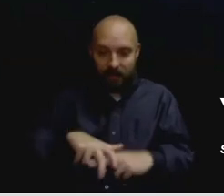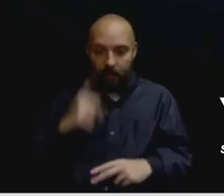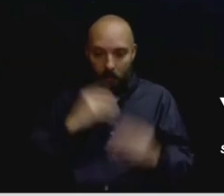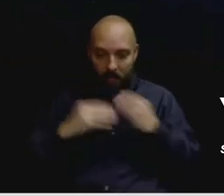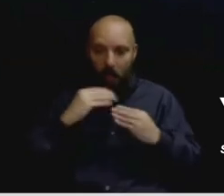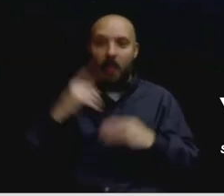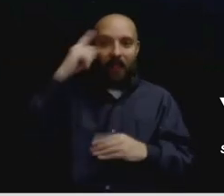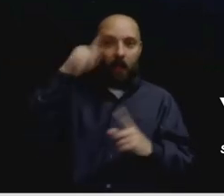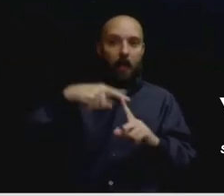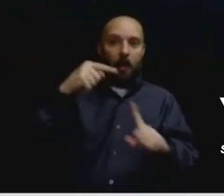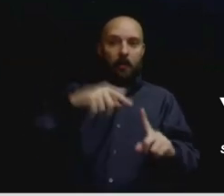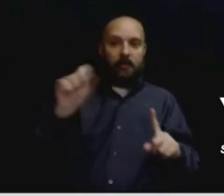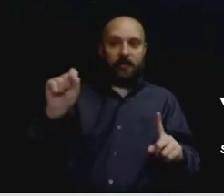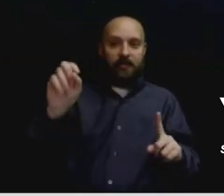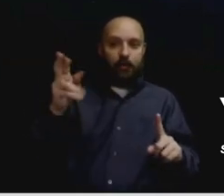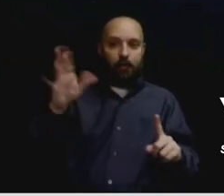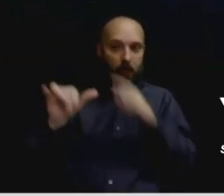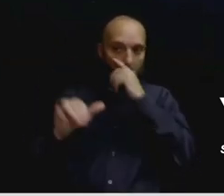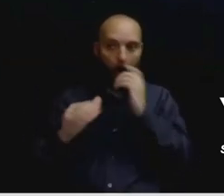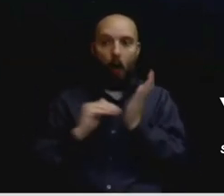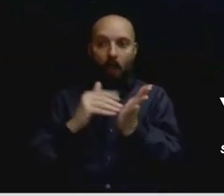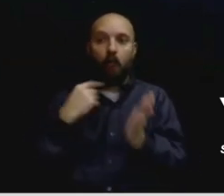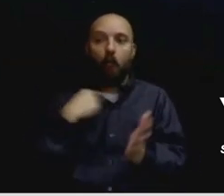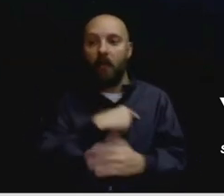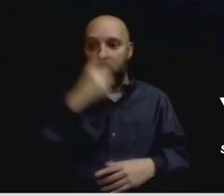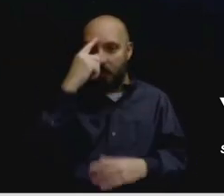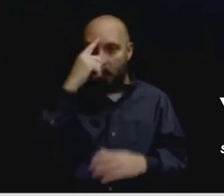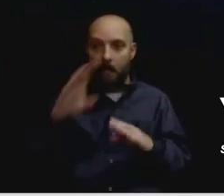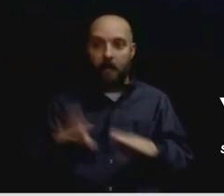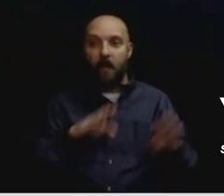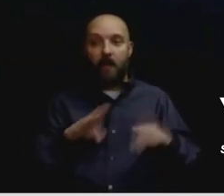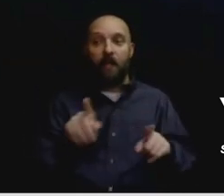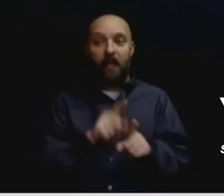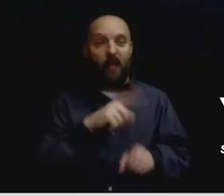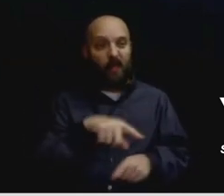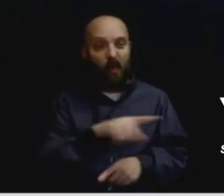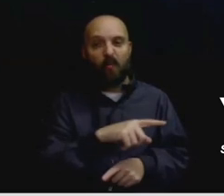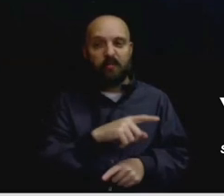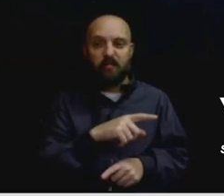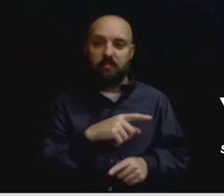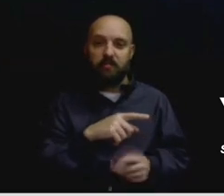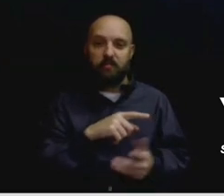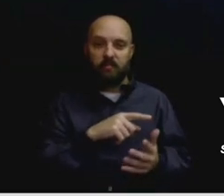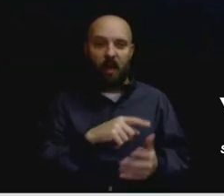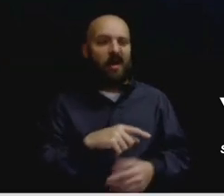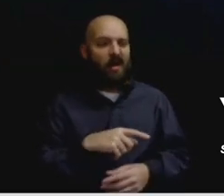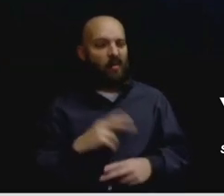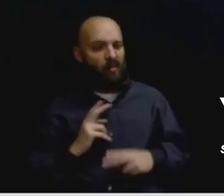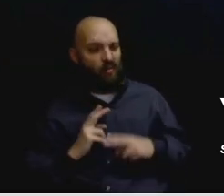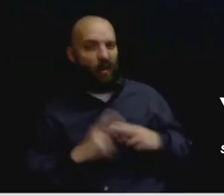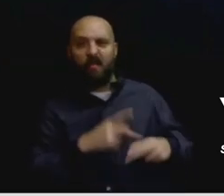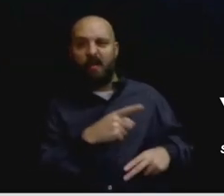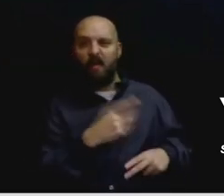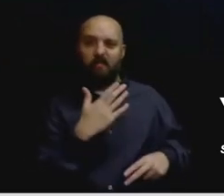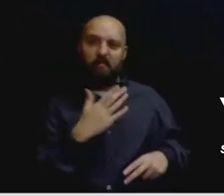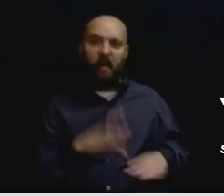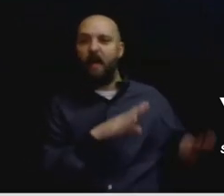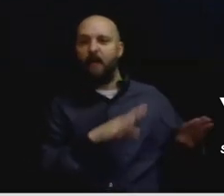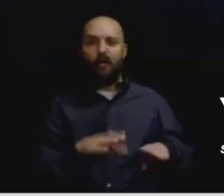sensory. Often we think behaviors like those are behaviors